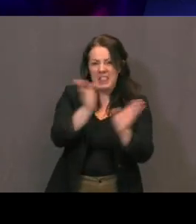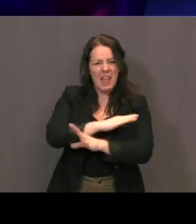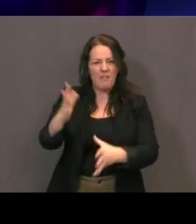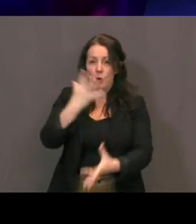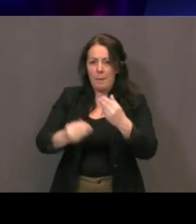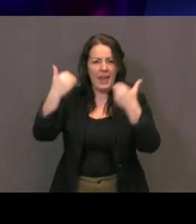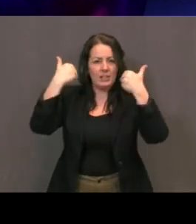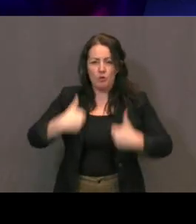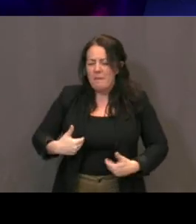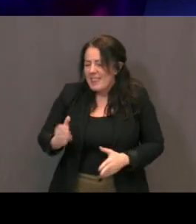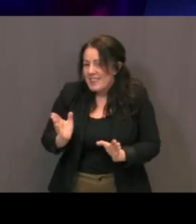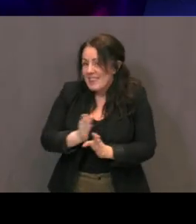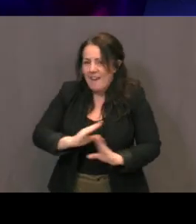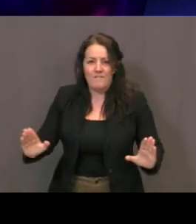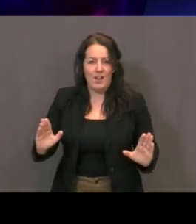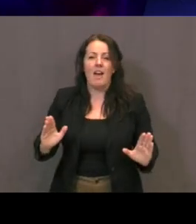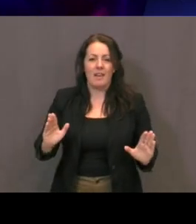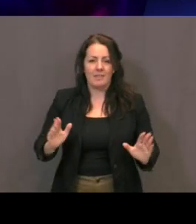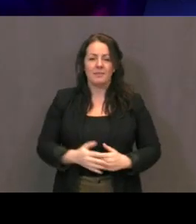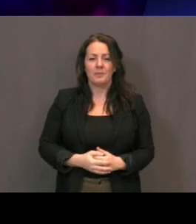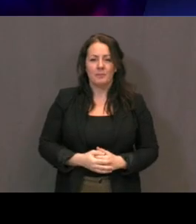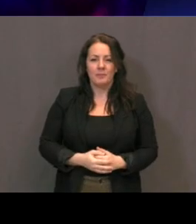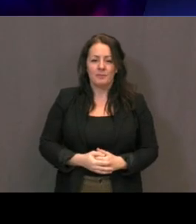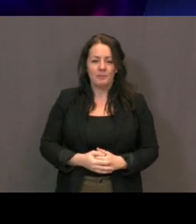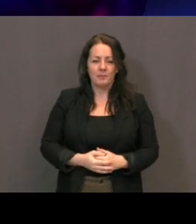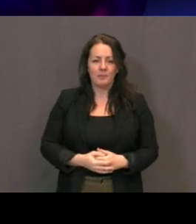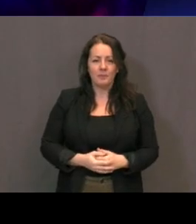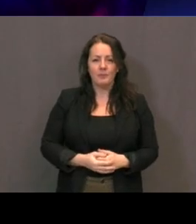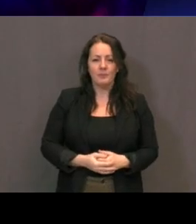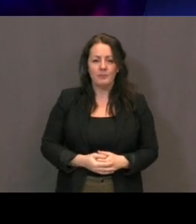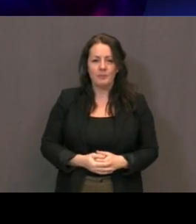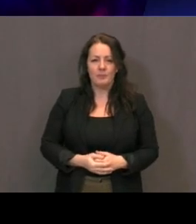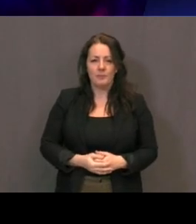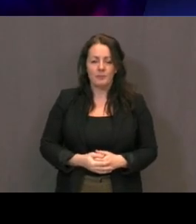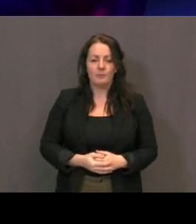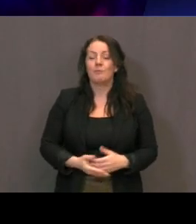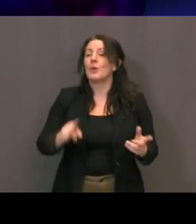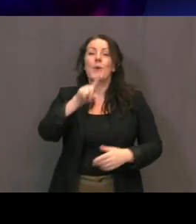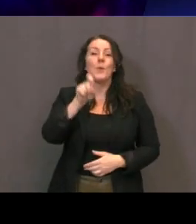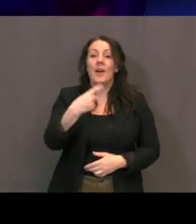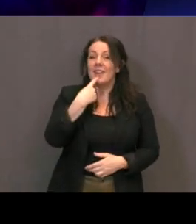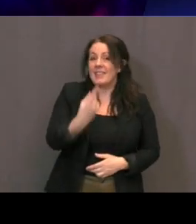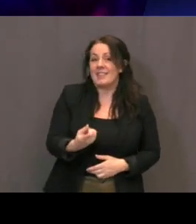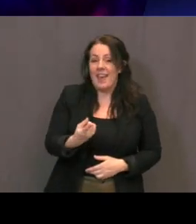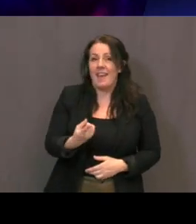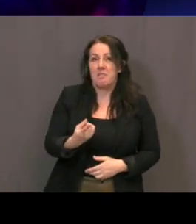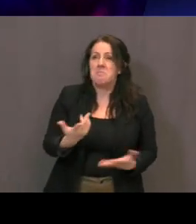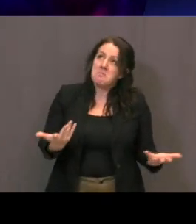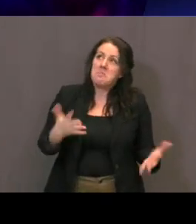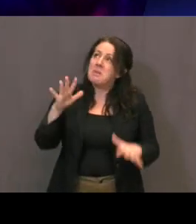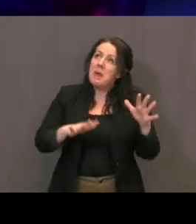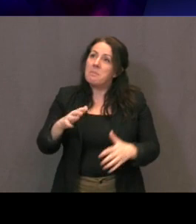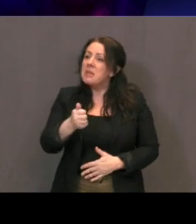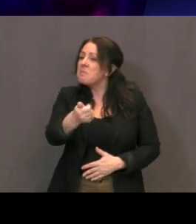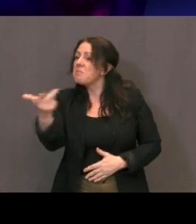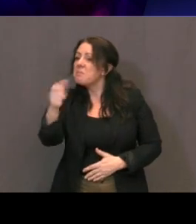I need to say this because right now I think there are some forces pushing for the automatic replacement of all